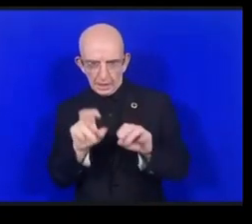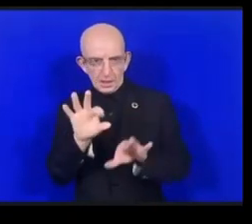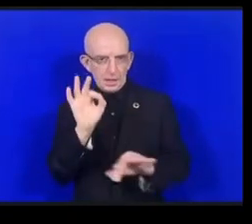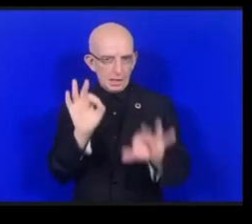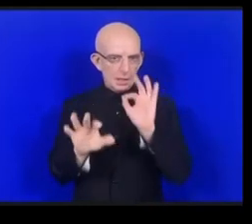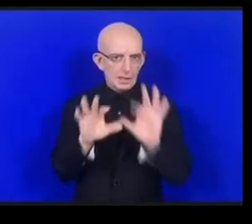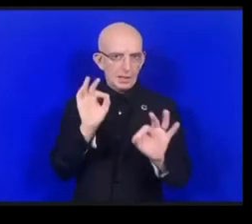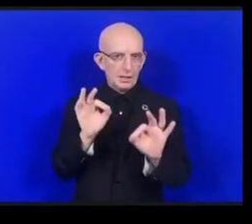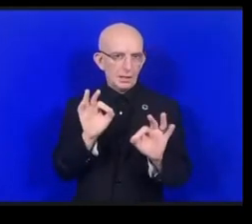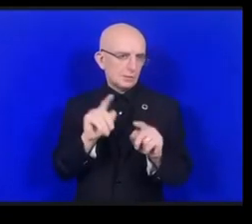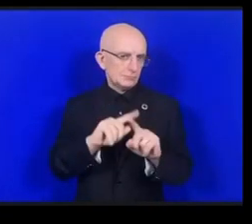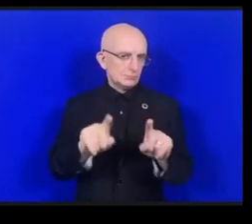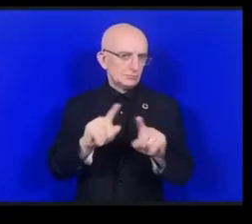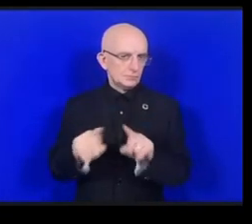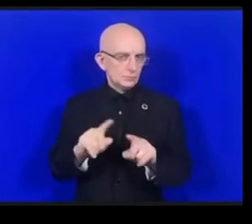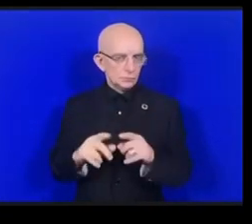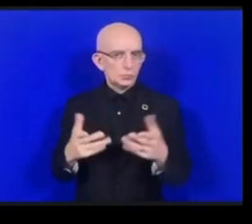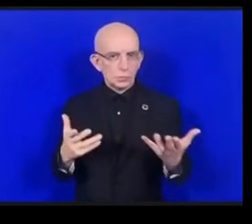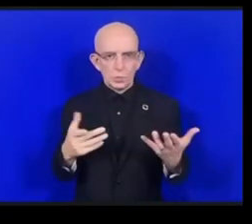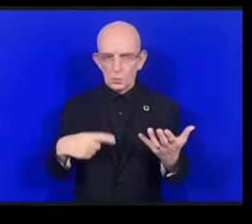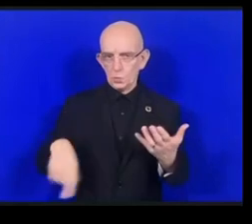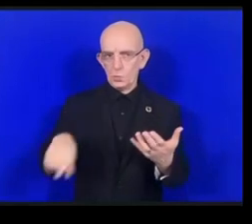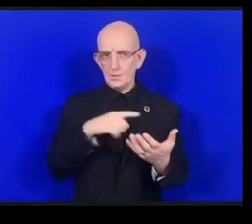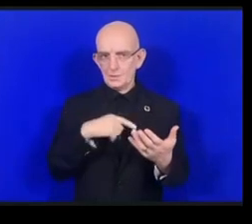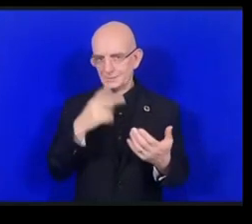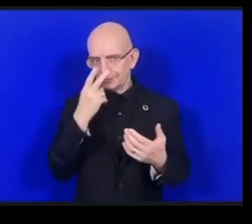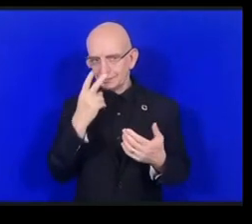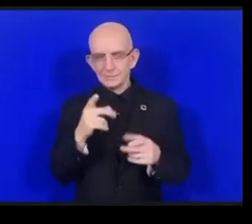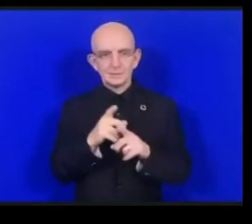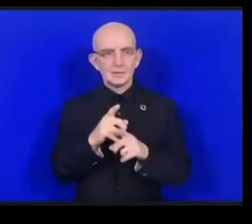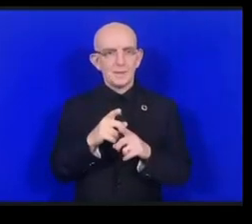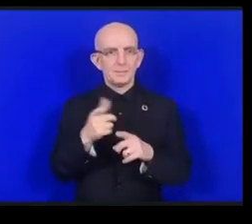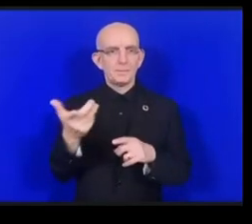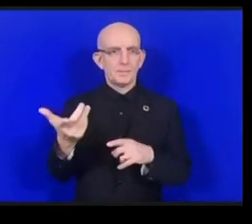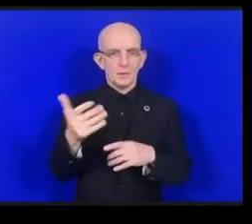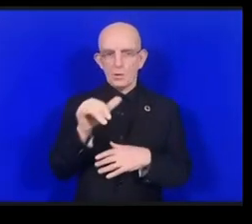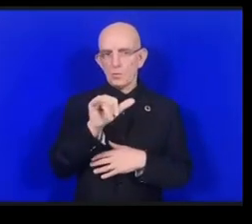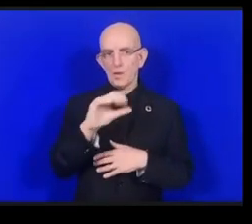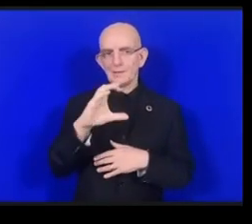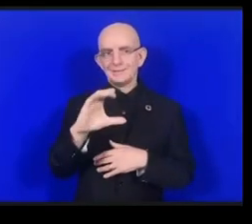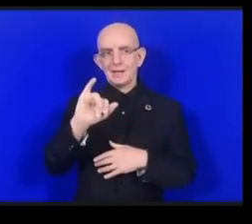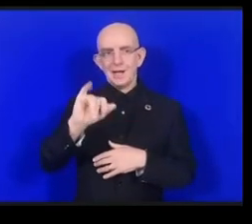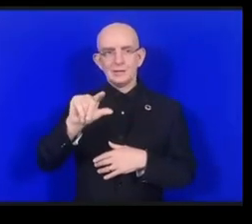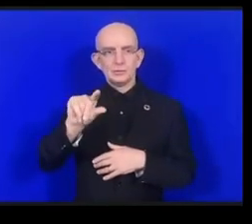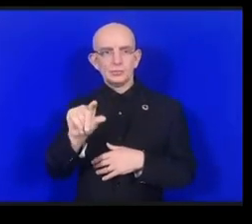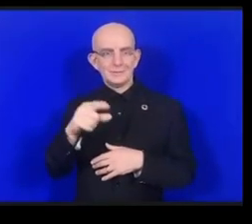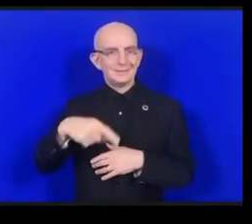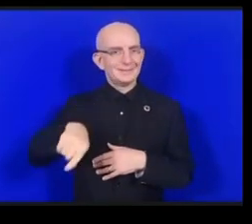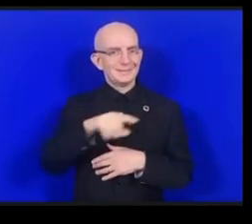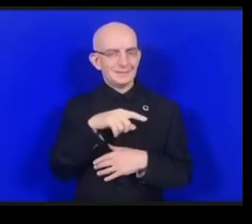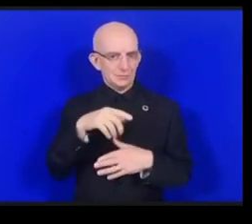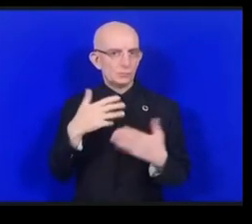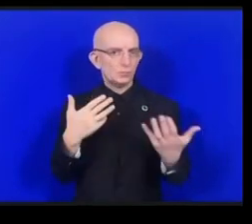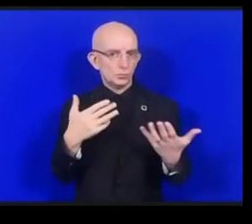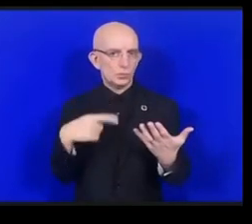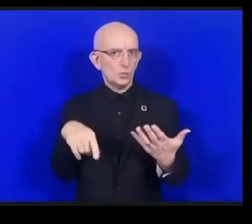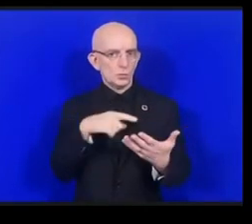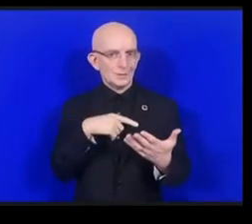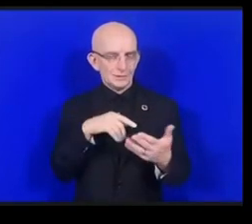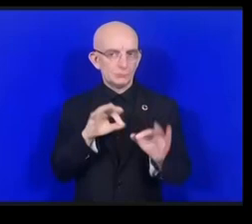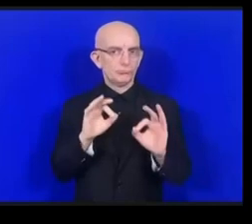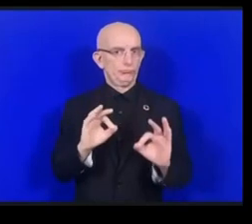have been uh encourage the young people facilitating the work in 2020 to